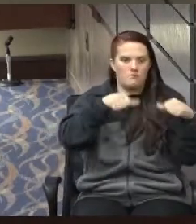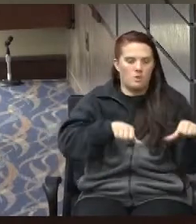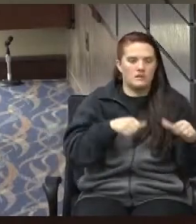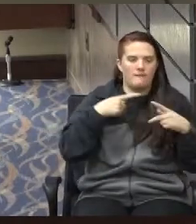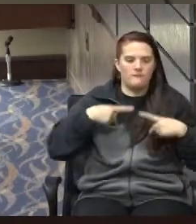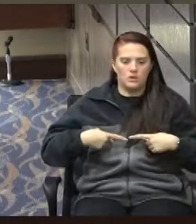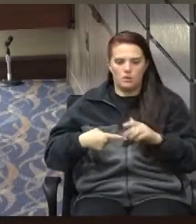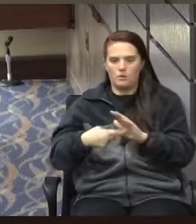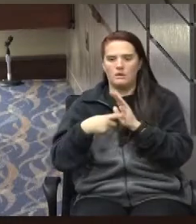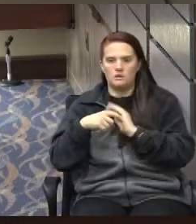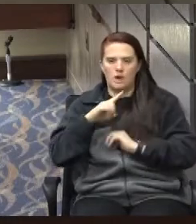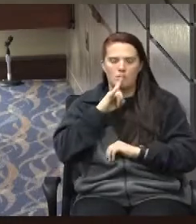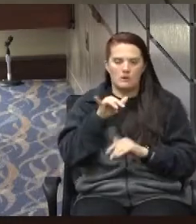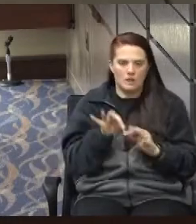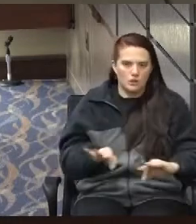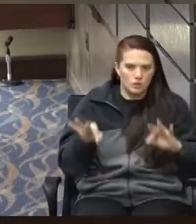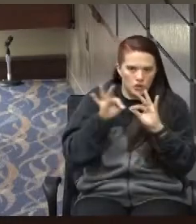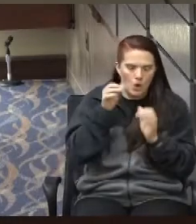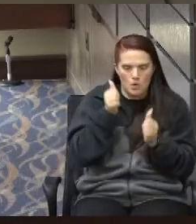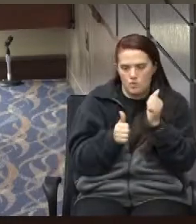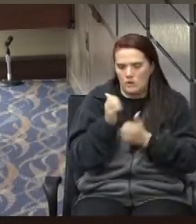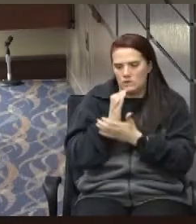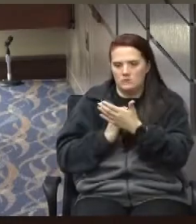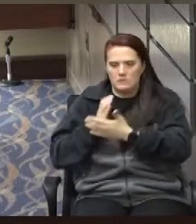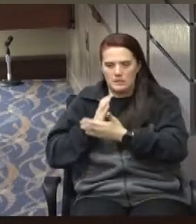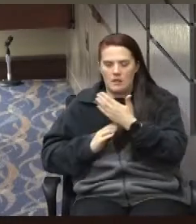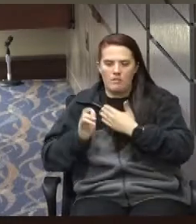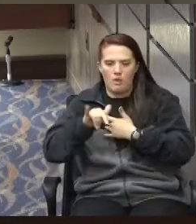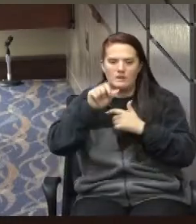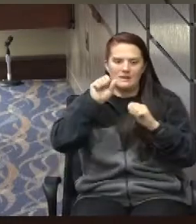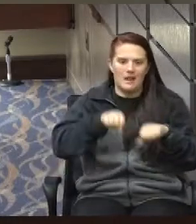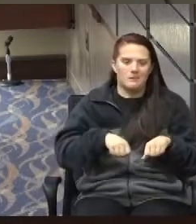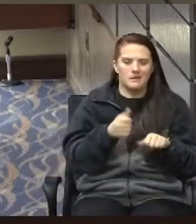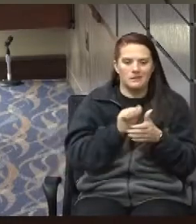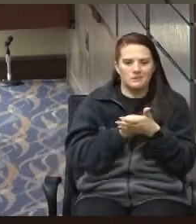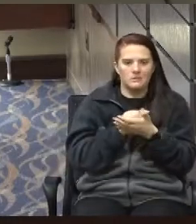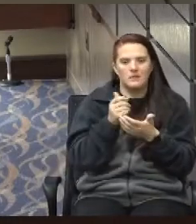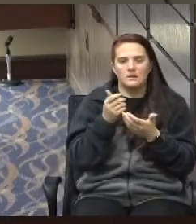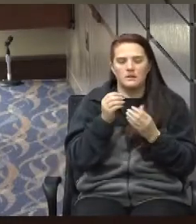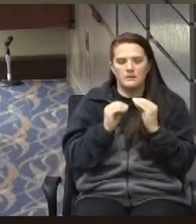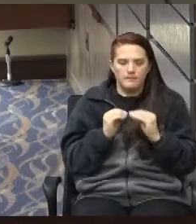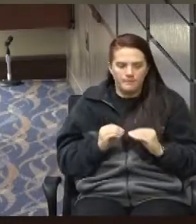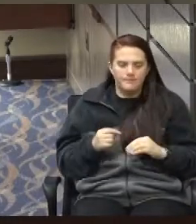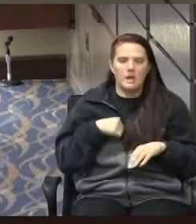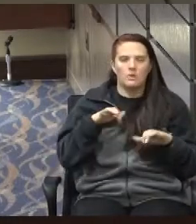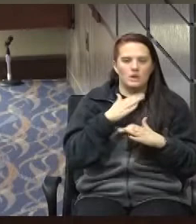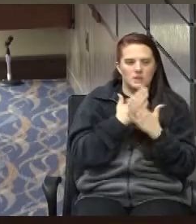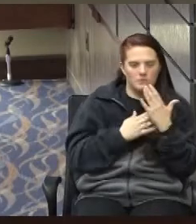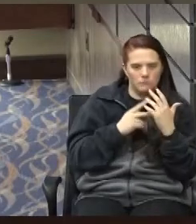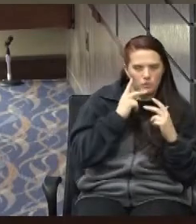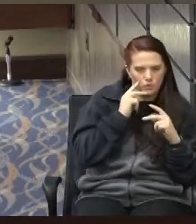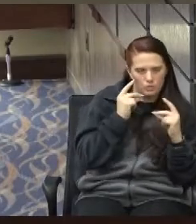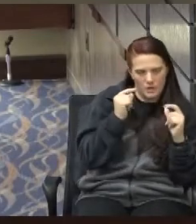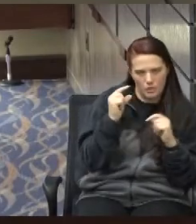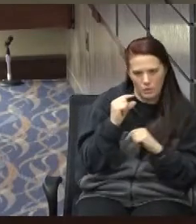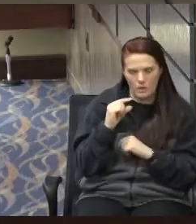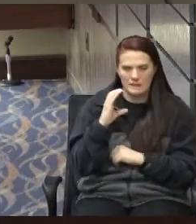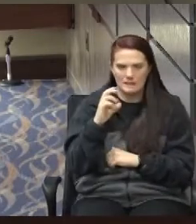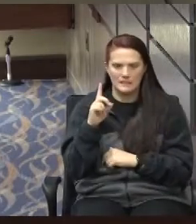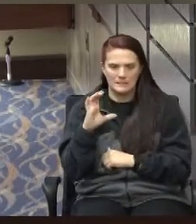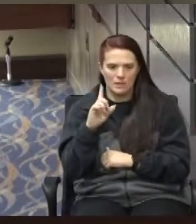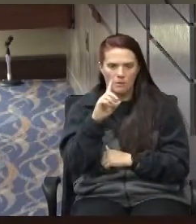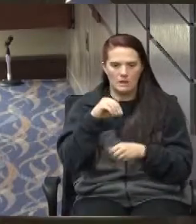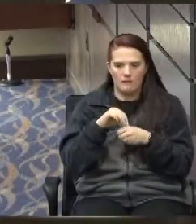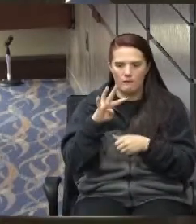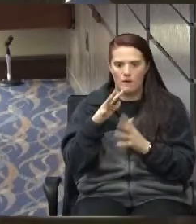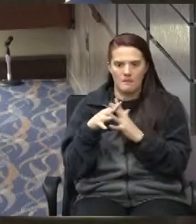physical requirements are really crucial and which pieces those can be scrubbed. I was doing some quick Googling, and CDC says 1 in 4